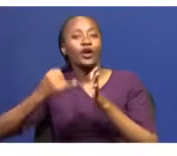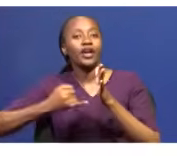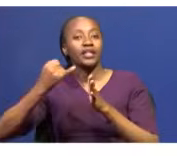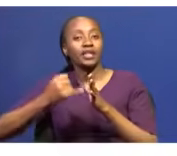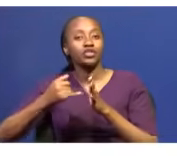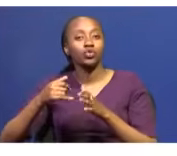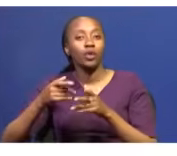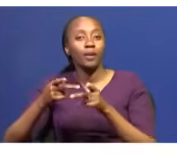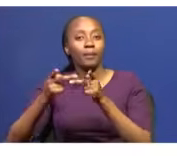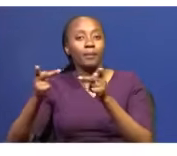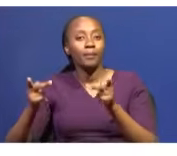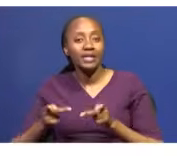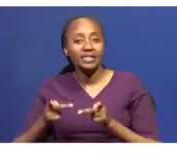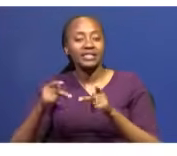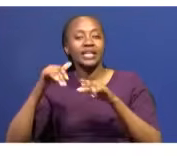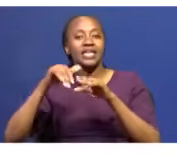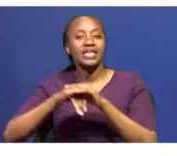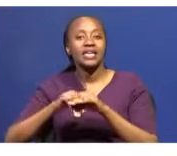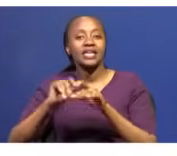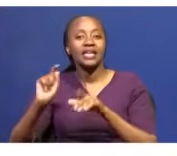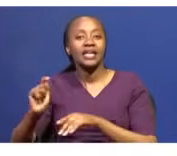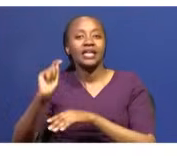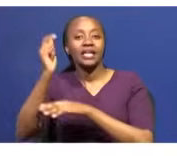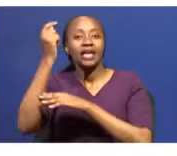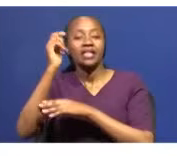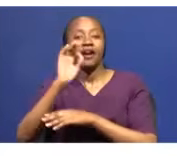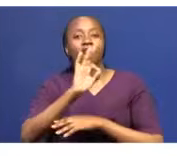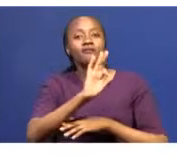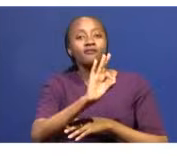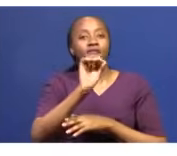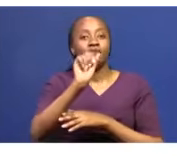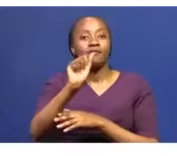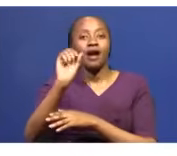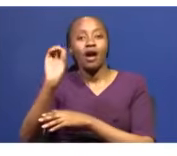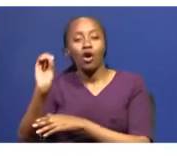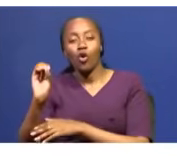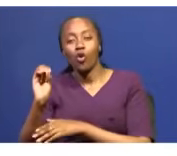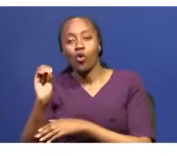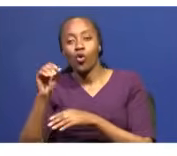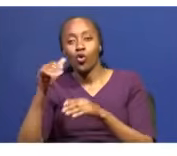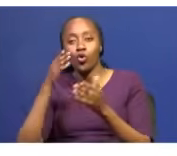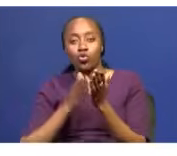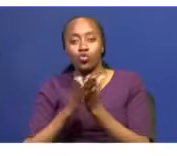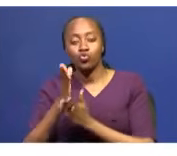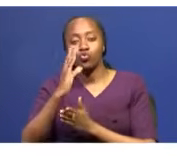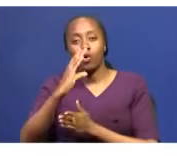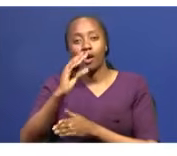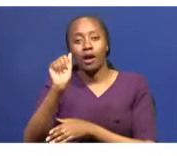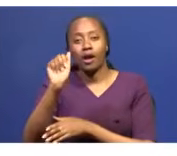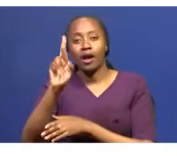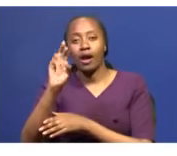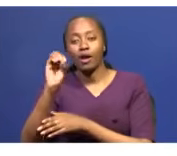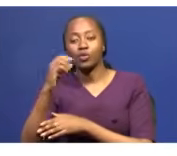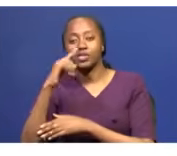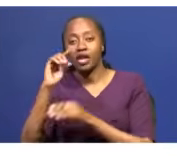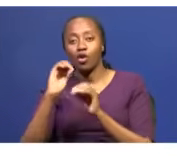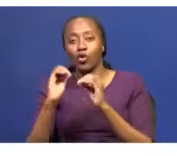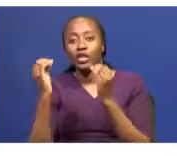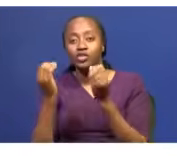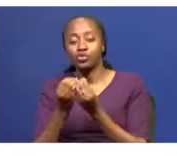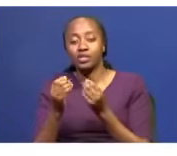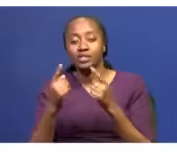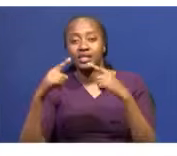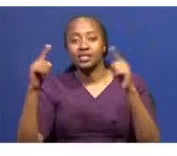being constructed across Kenya. FAO Circular Economy lead Caroline Koskei says the organization has successfully